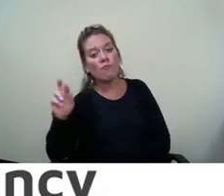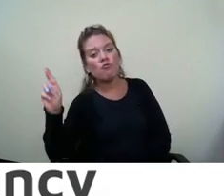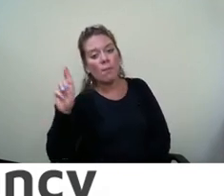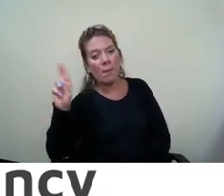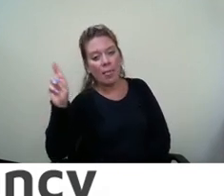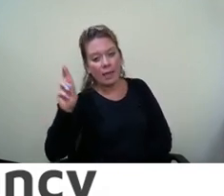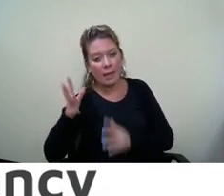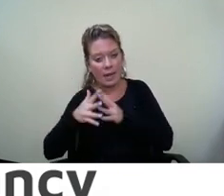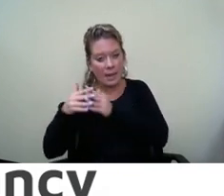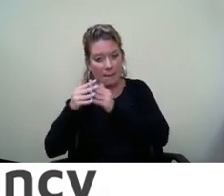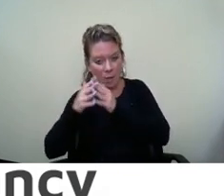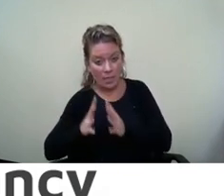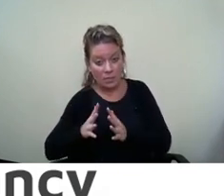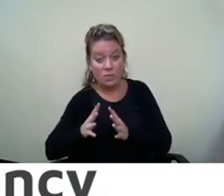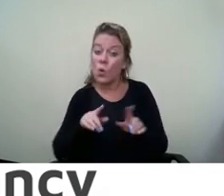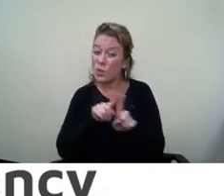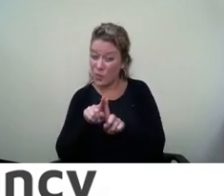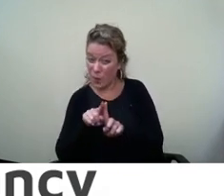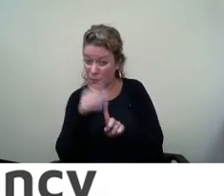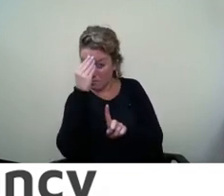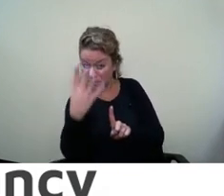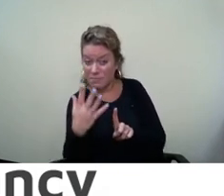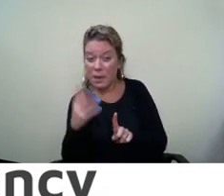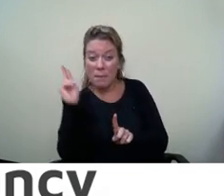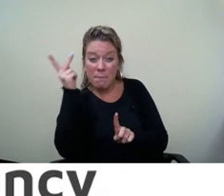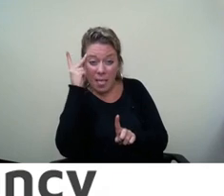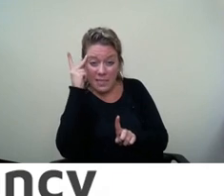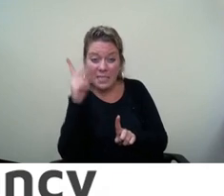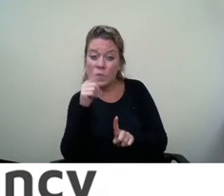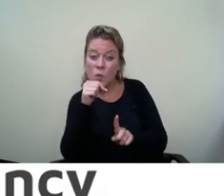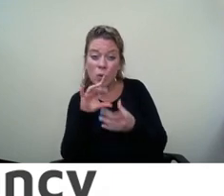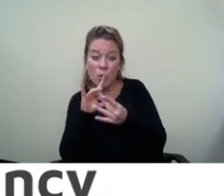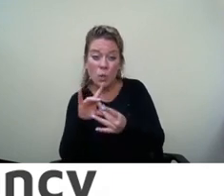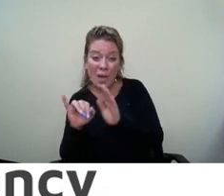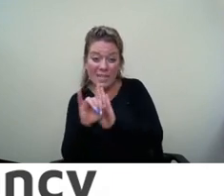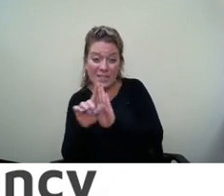Americans, and by the way, politics and who you identify with in terms of politics,